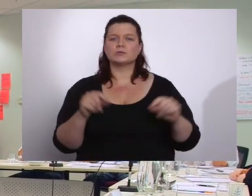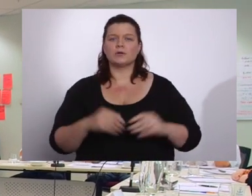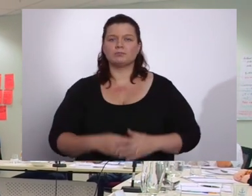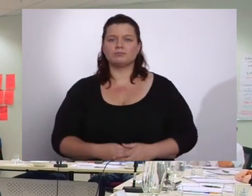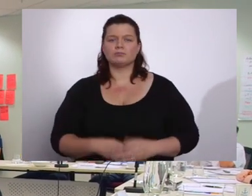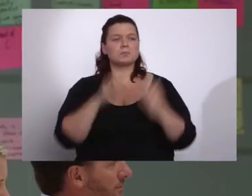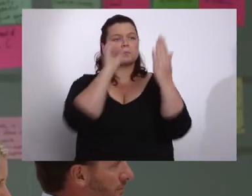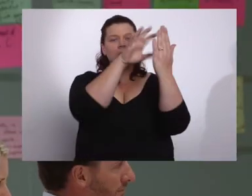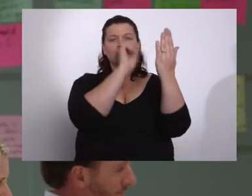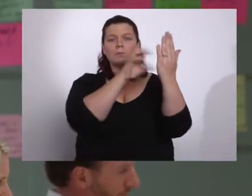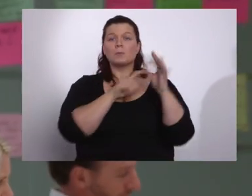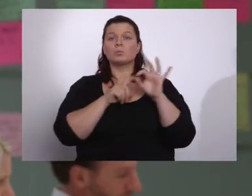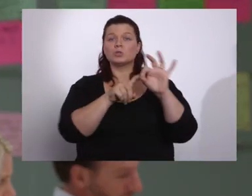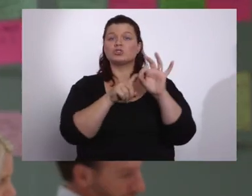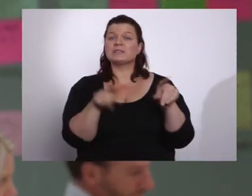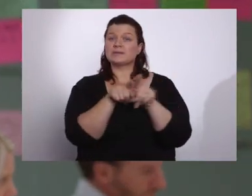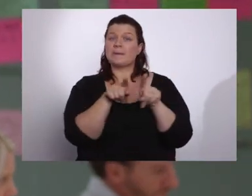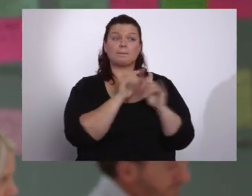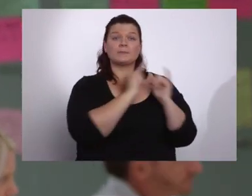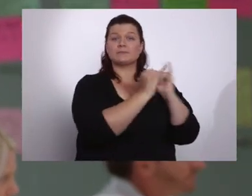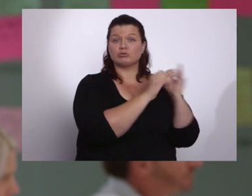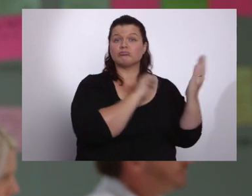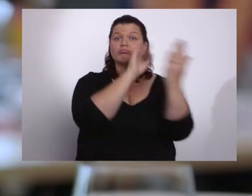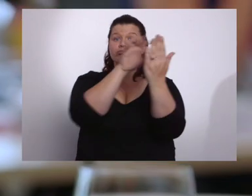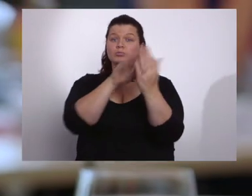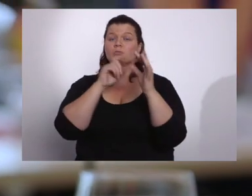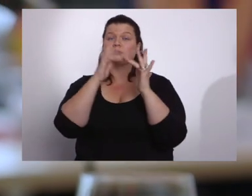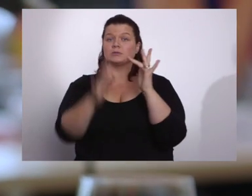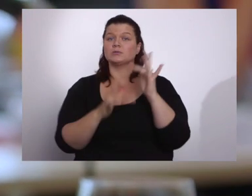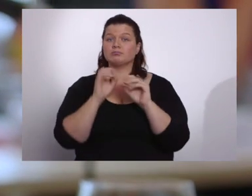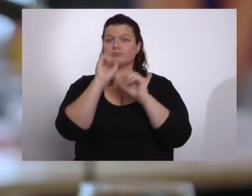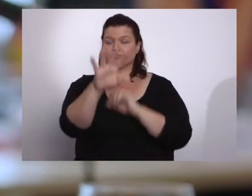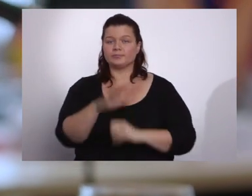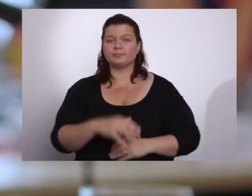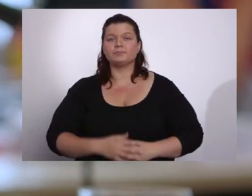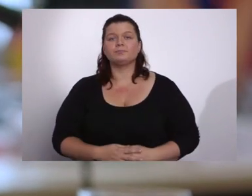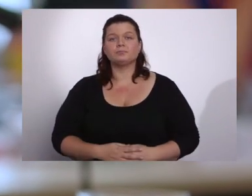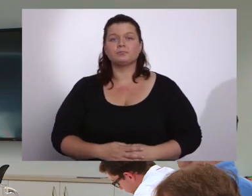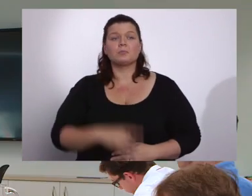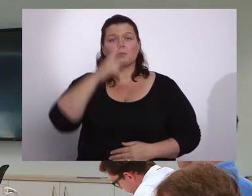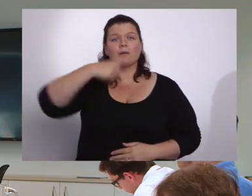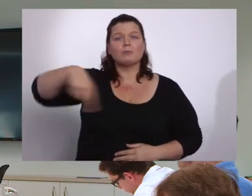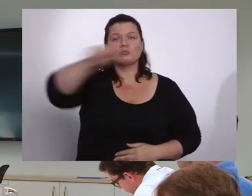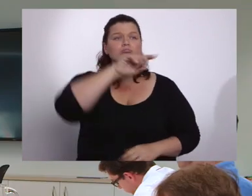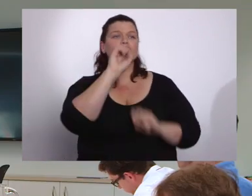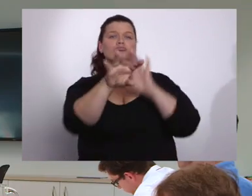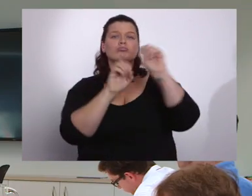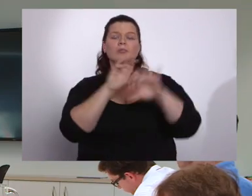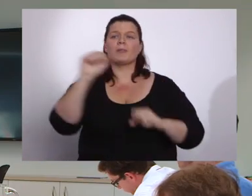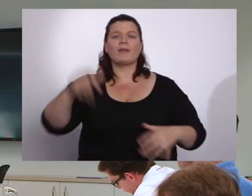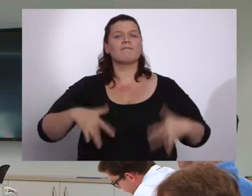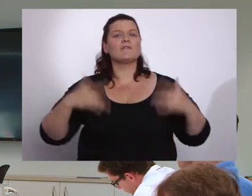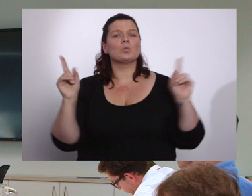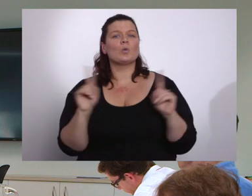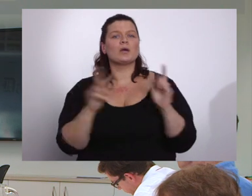forum was another avenue people could provide feedback to the jury. Posting the same questions used by